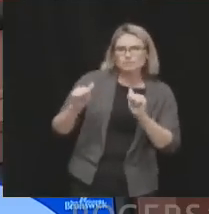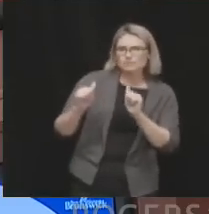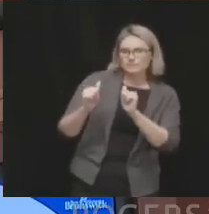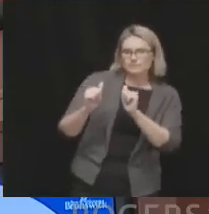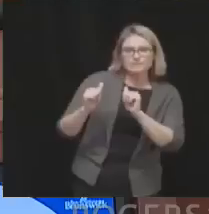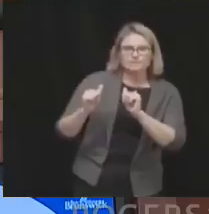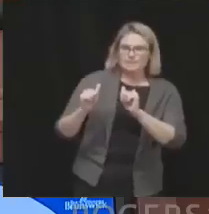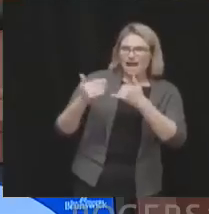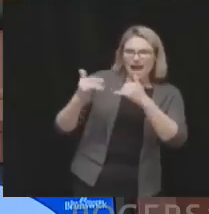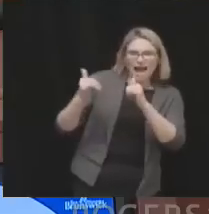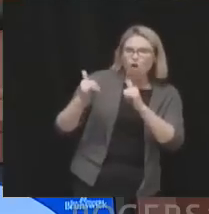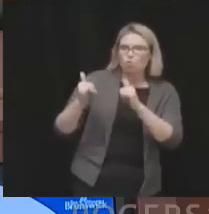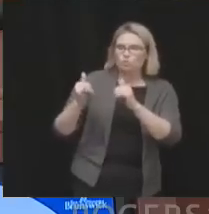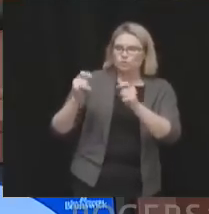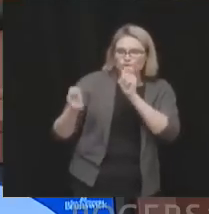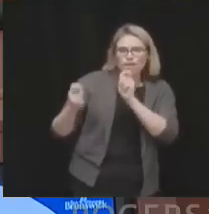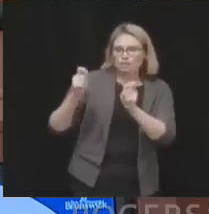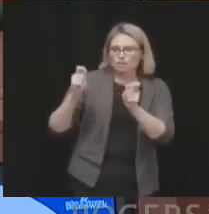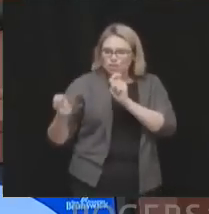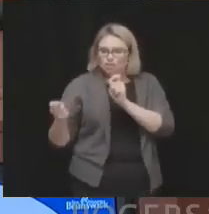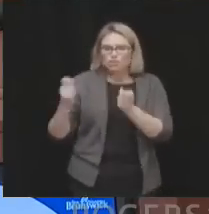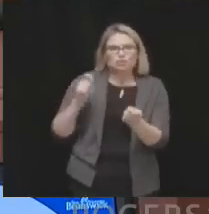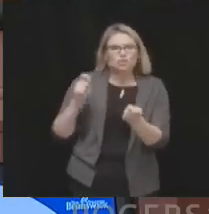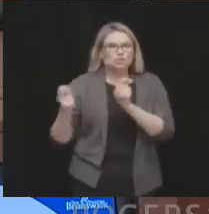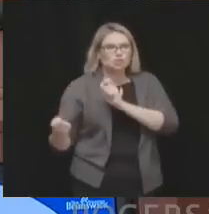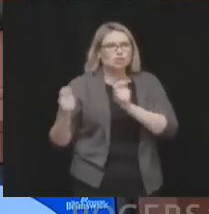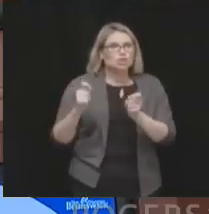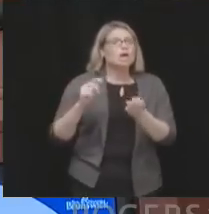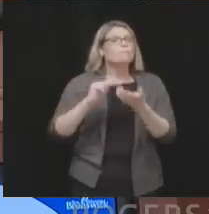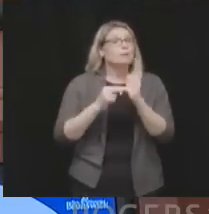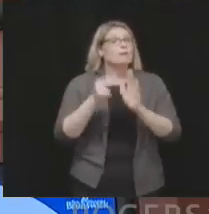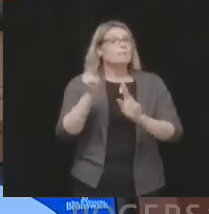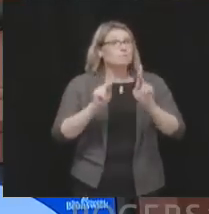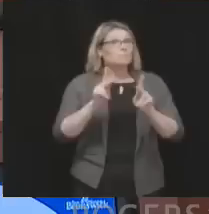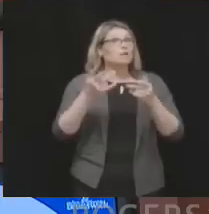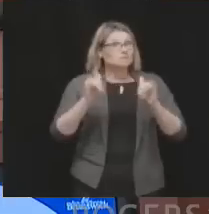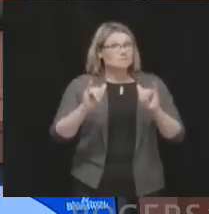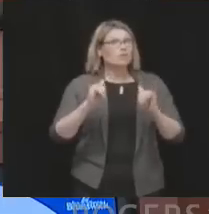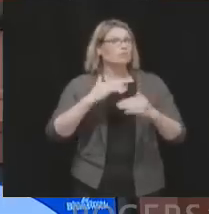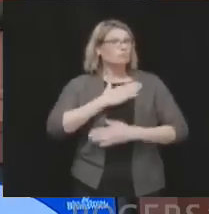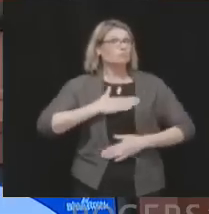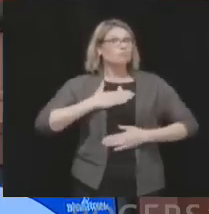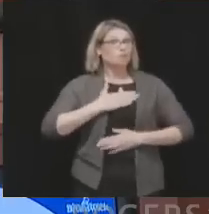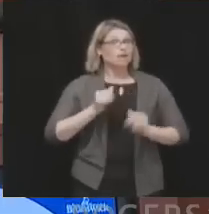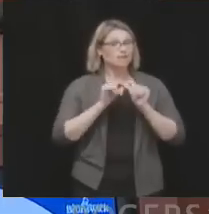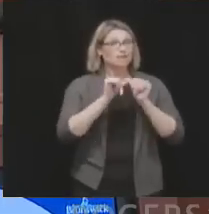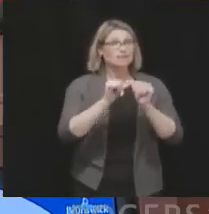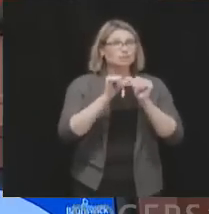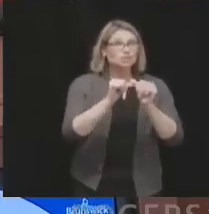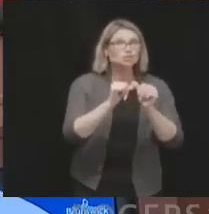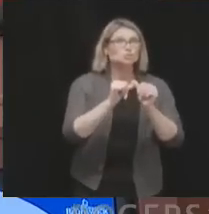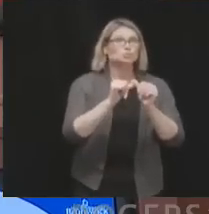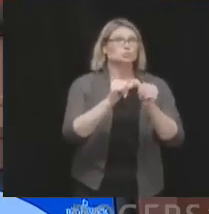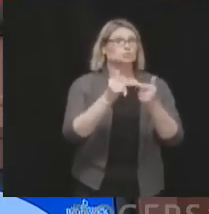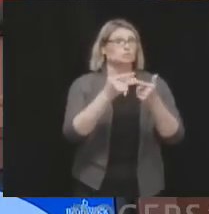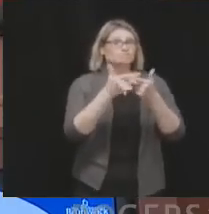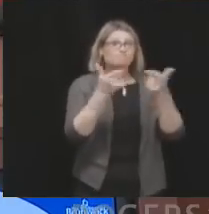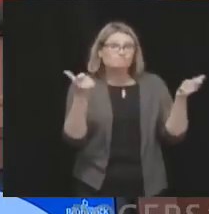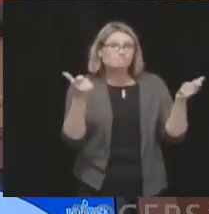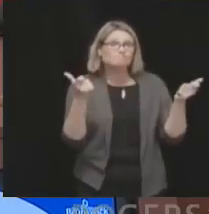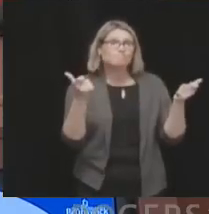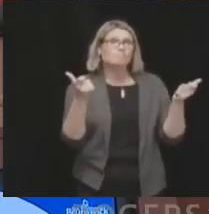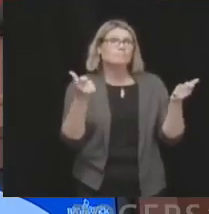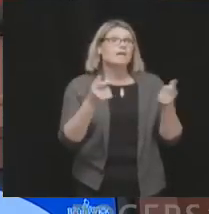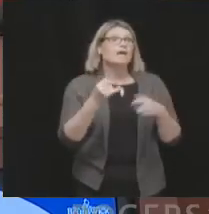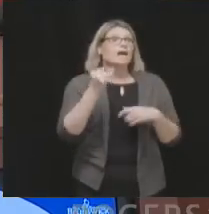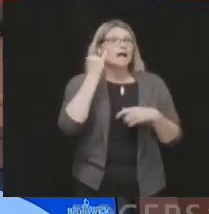packed groupings of people. And that's going to be our challenge. It doesn't mean that there's not going to be any music. Of course there's